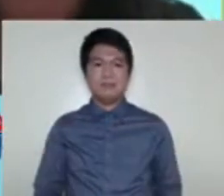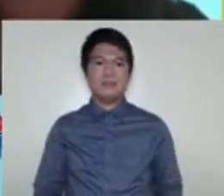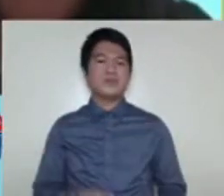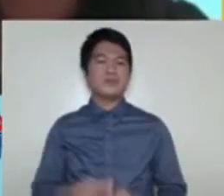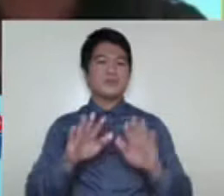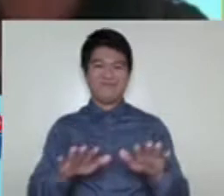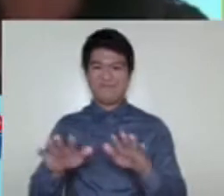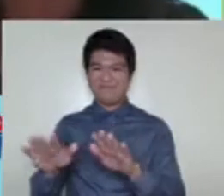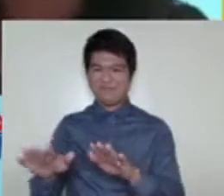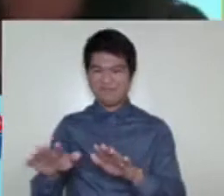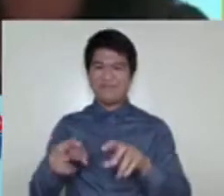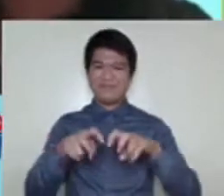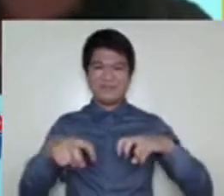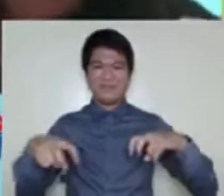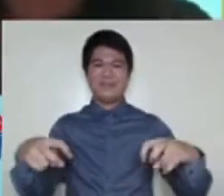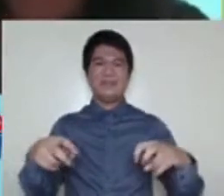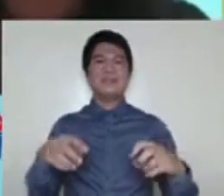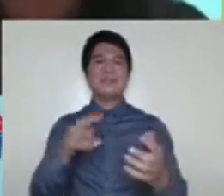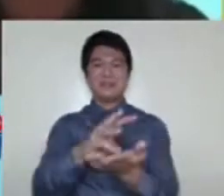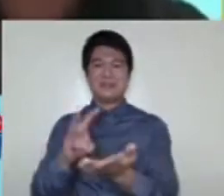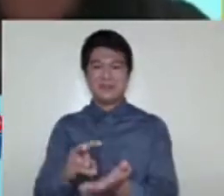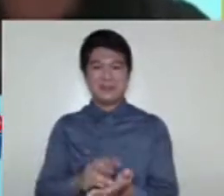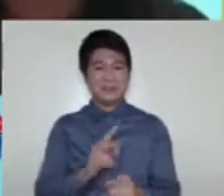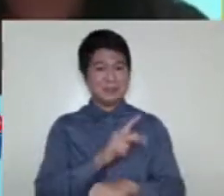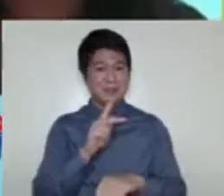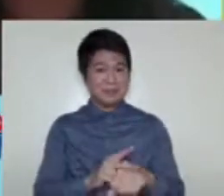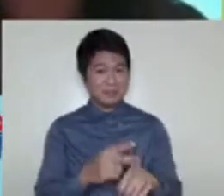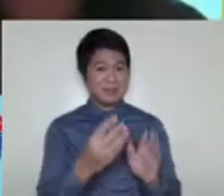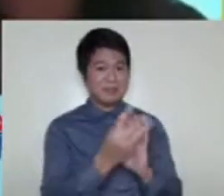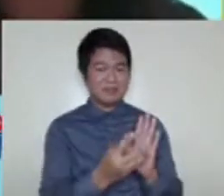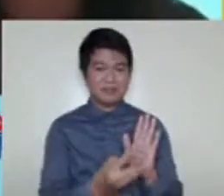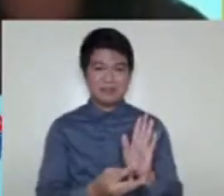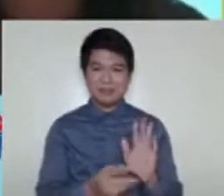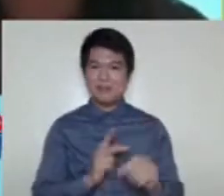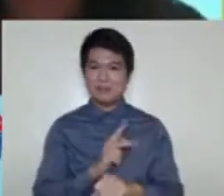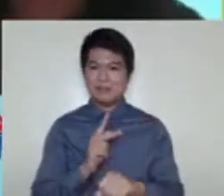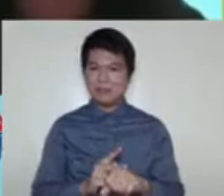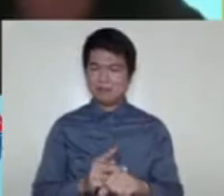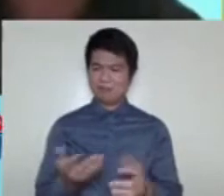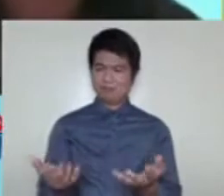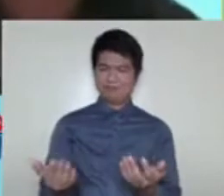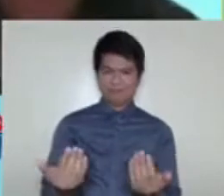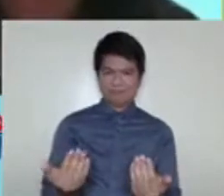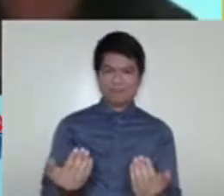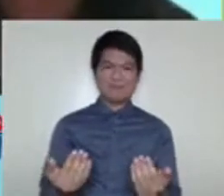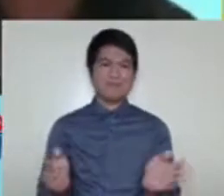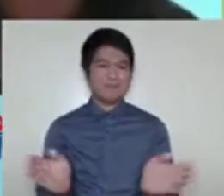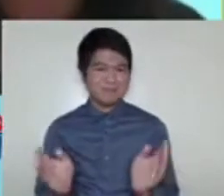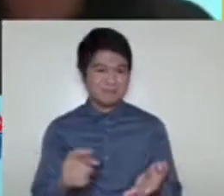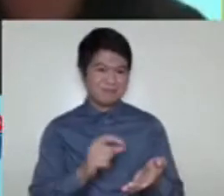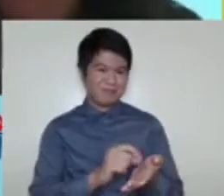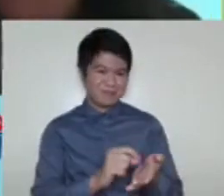the Philippines. I encourage you to take notes of your questions or clarifications,